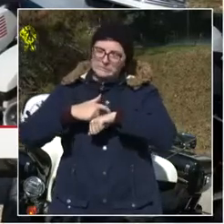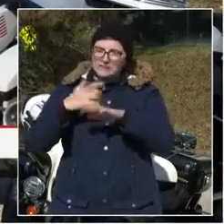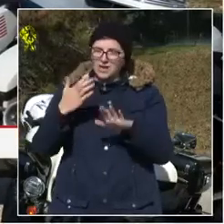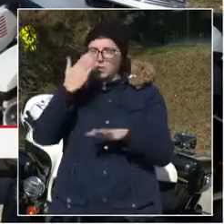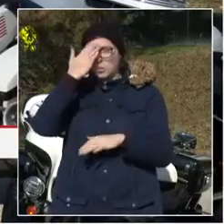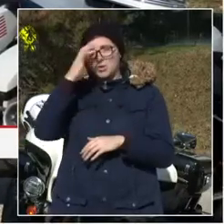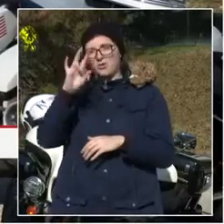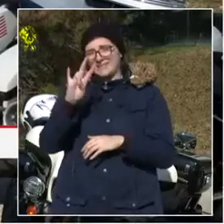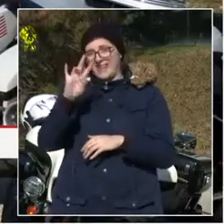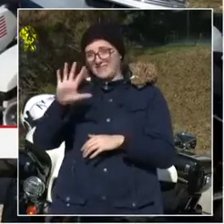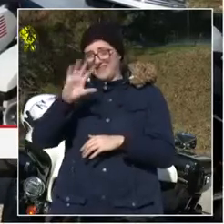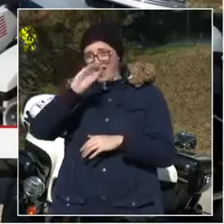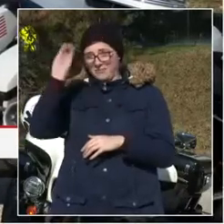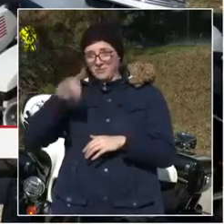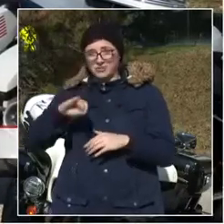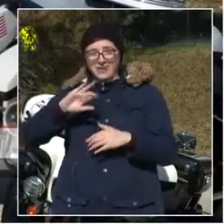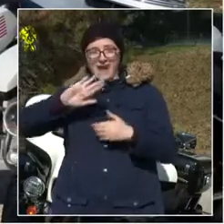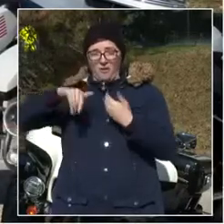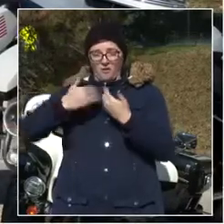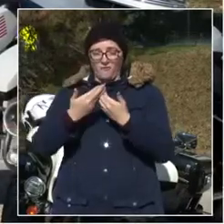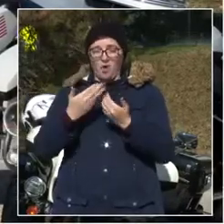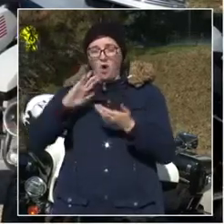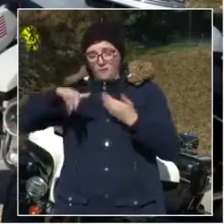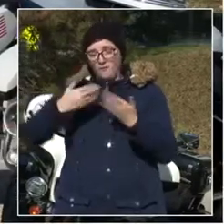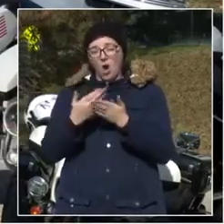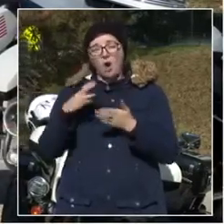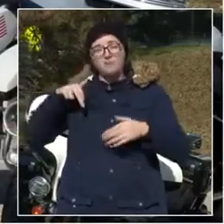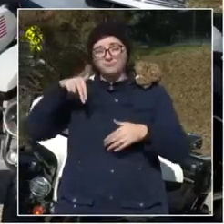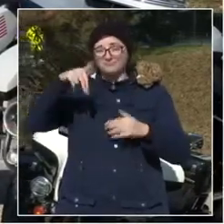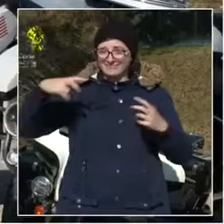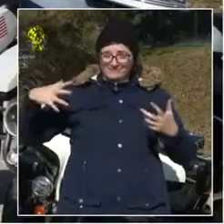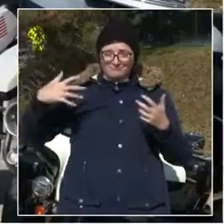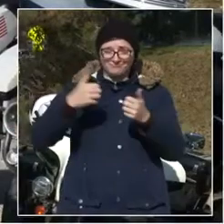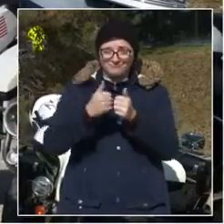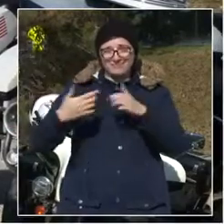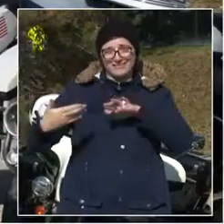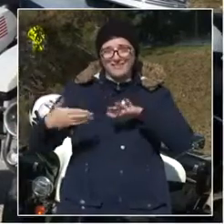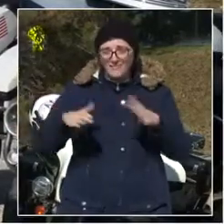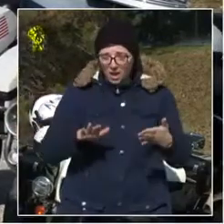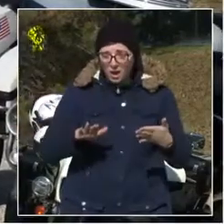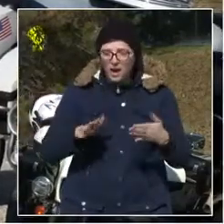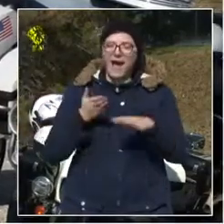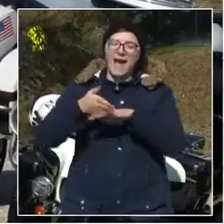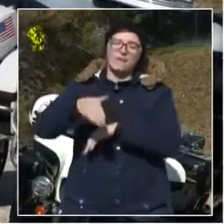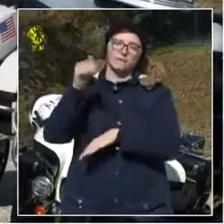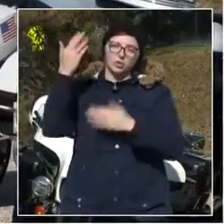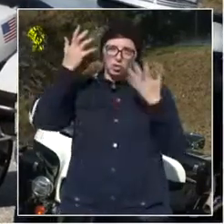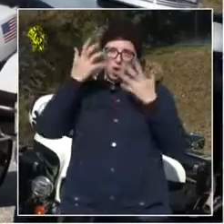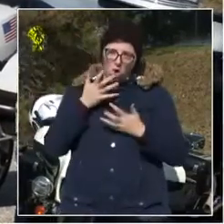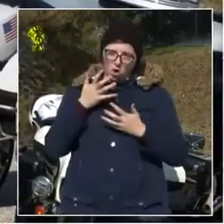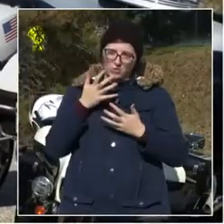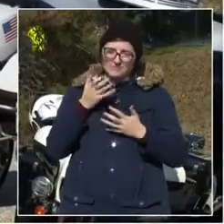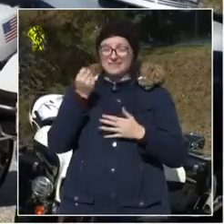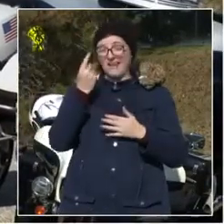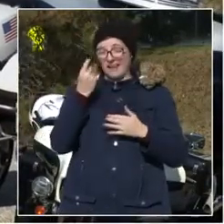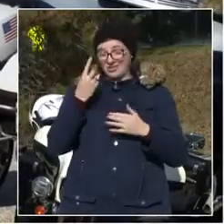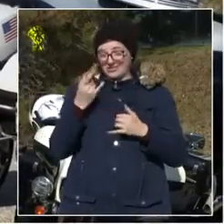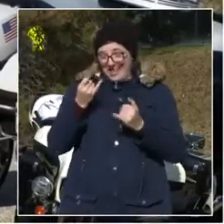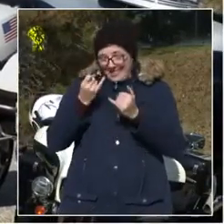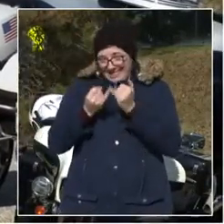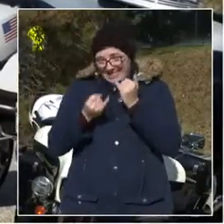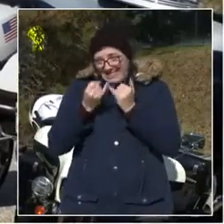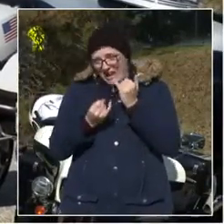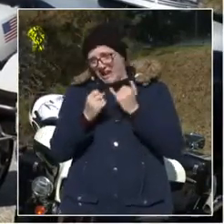pedestrian fatalities occur after dark. And here in the Washington region, pedestrian crashes increase during the last few months of the